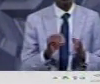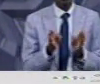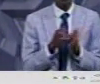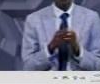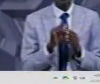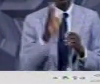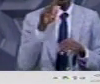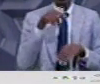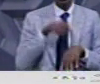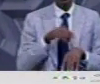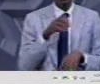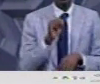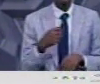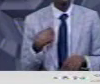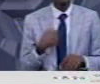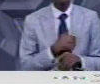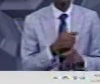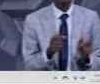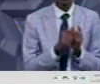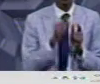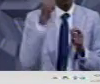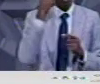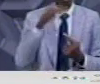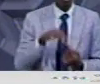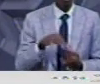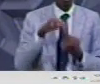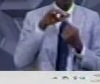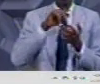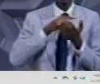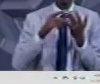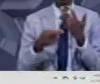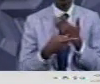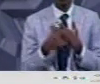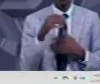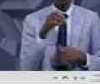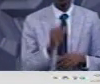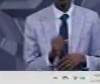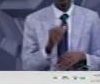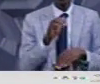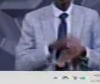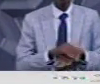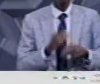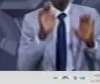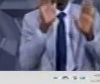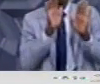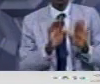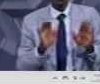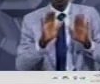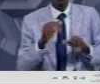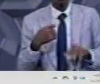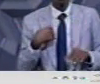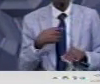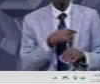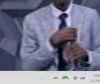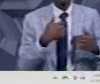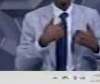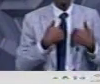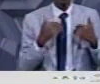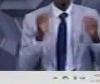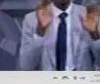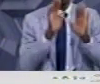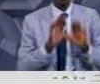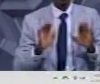Sunday, we have a Sunday devotional service starting with enriching search the